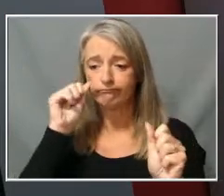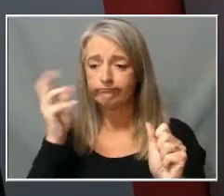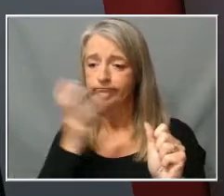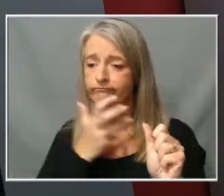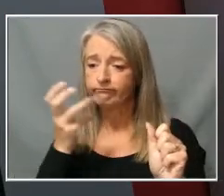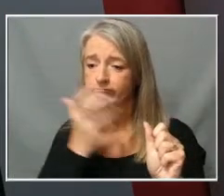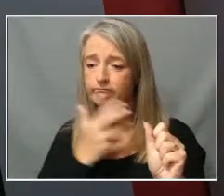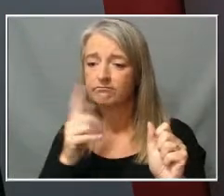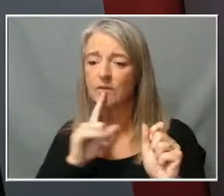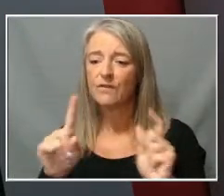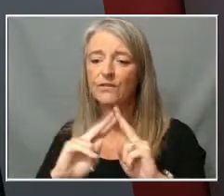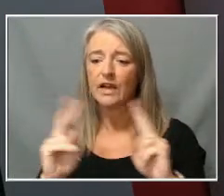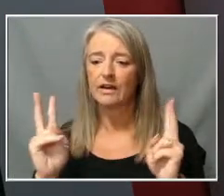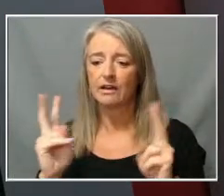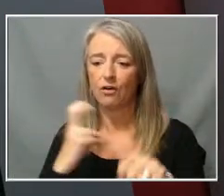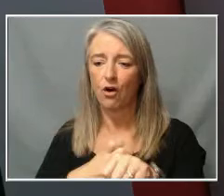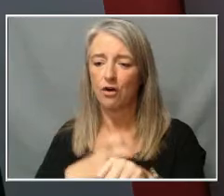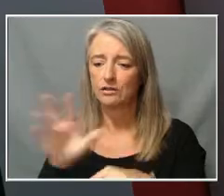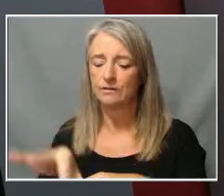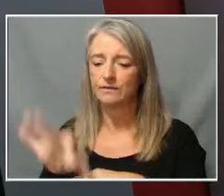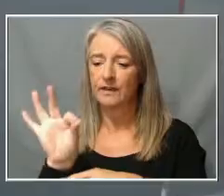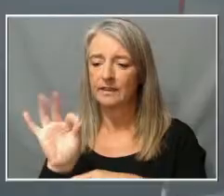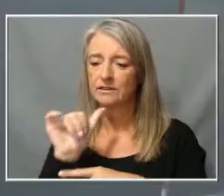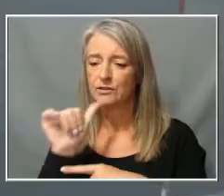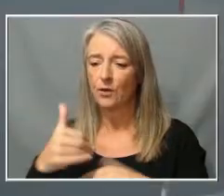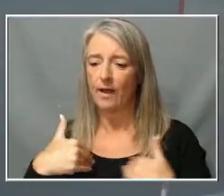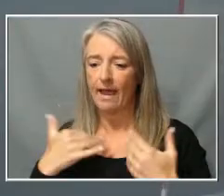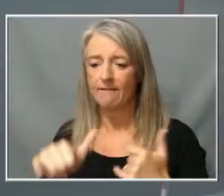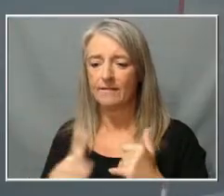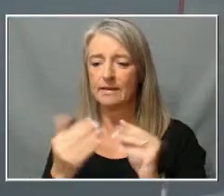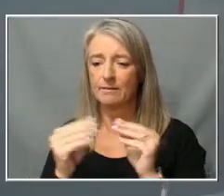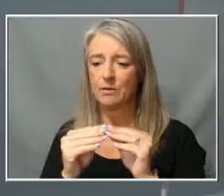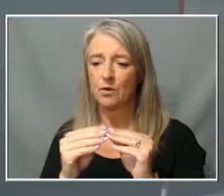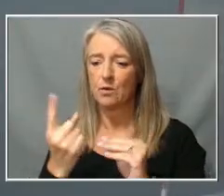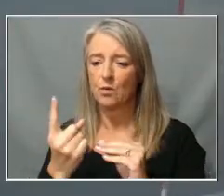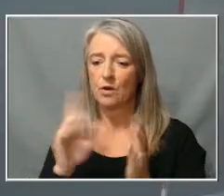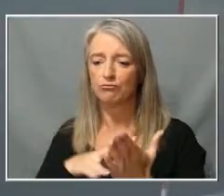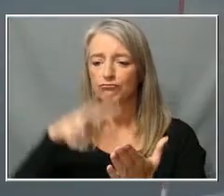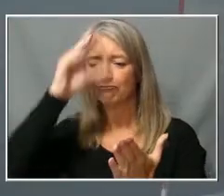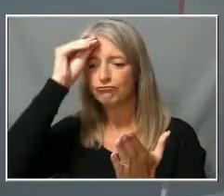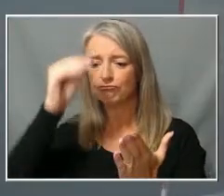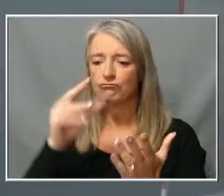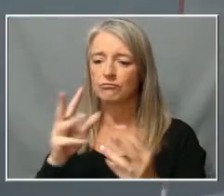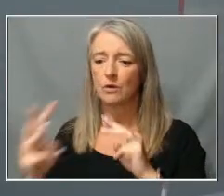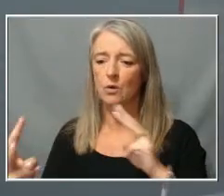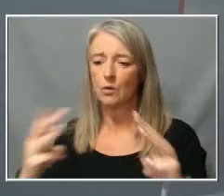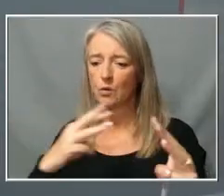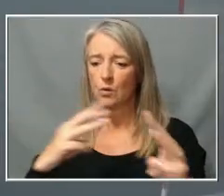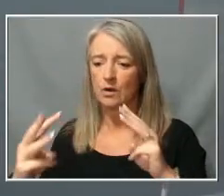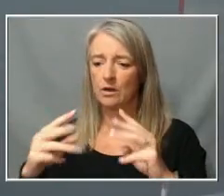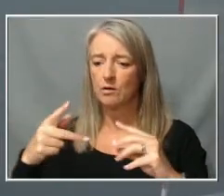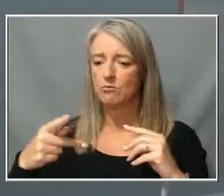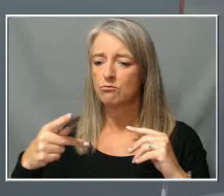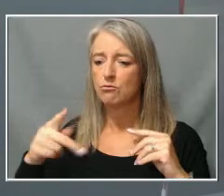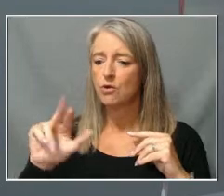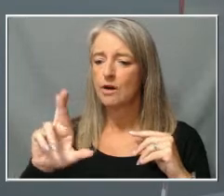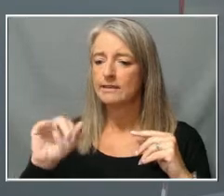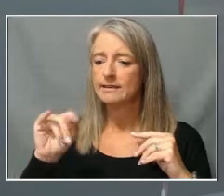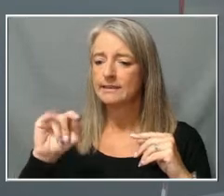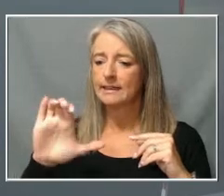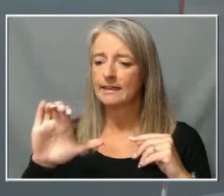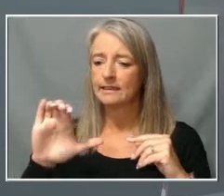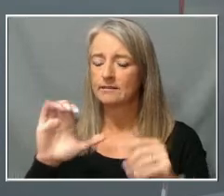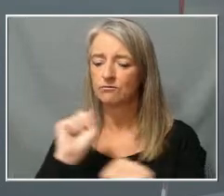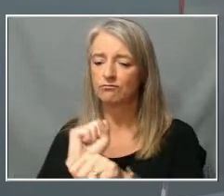these are very difficult to come by and just don't exist that much anymore. One of the lessons learned during the war and after the war in the prosthetic industry was you could not mass